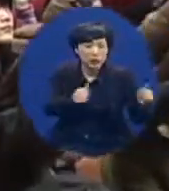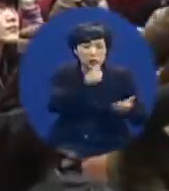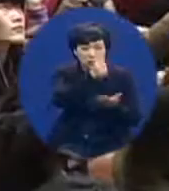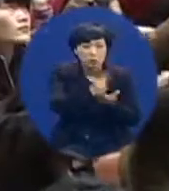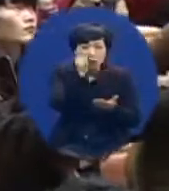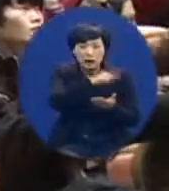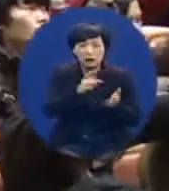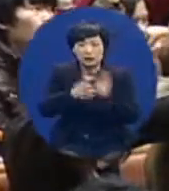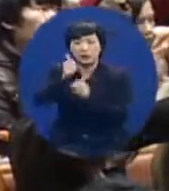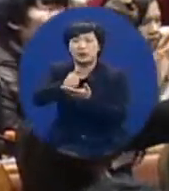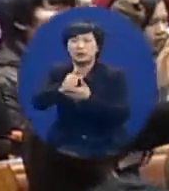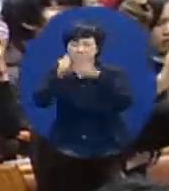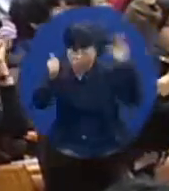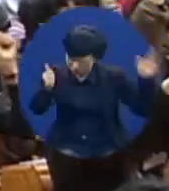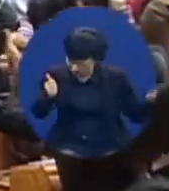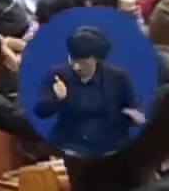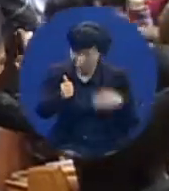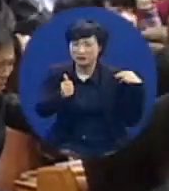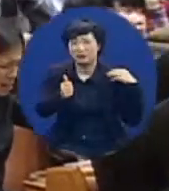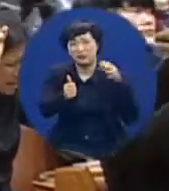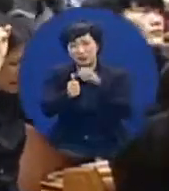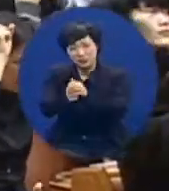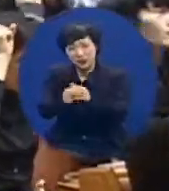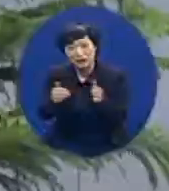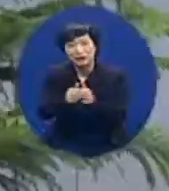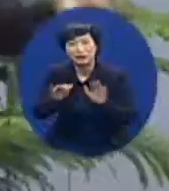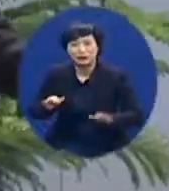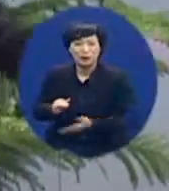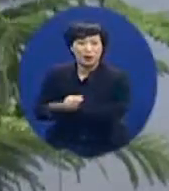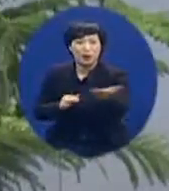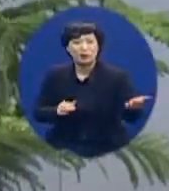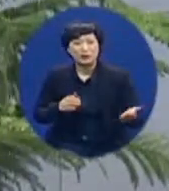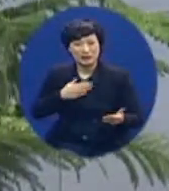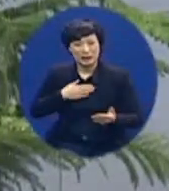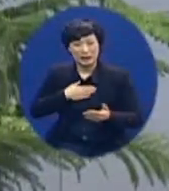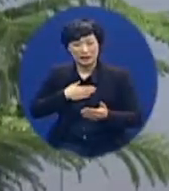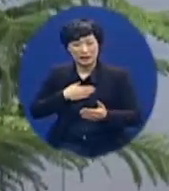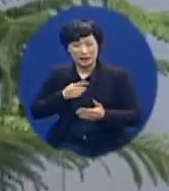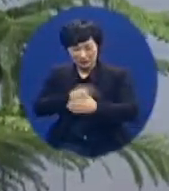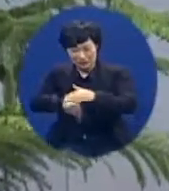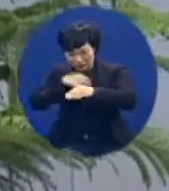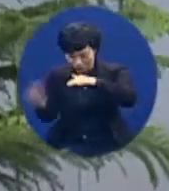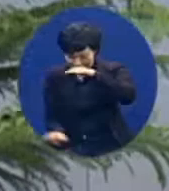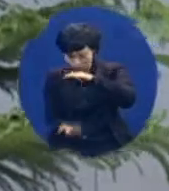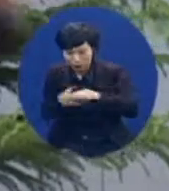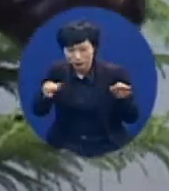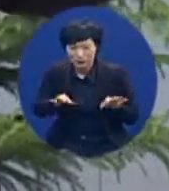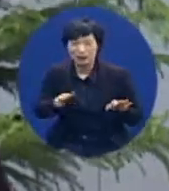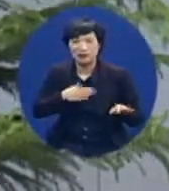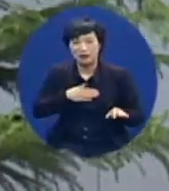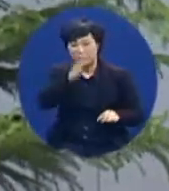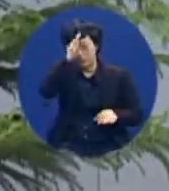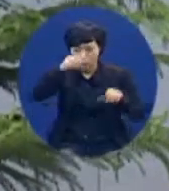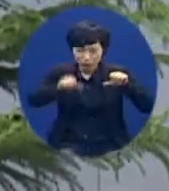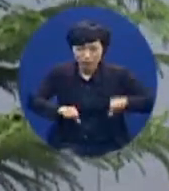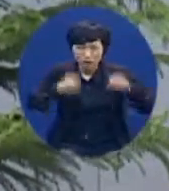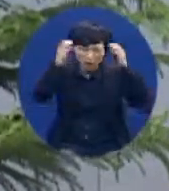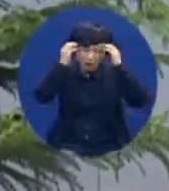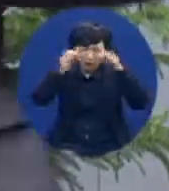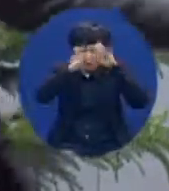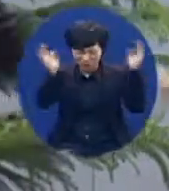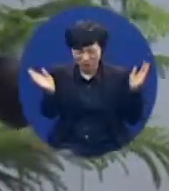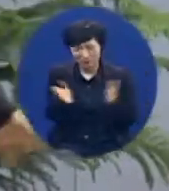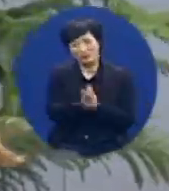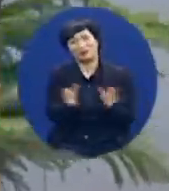all. When this is fulfilled to you, disease, curse, and pain will leave you.